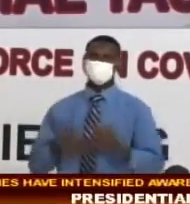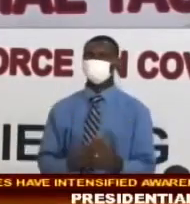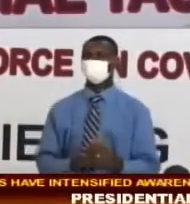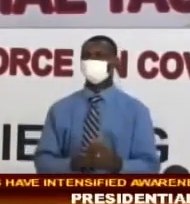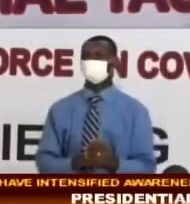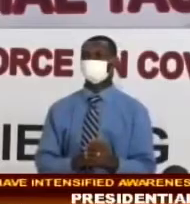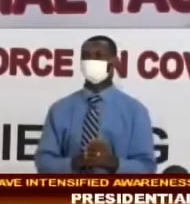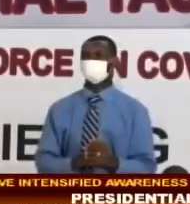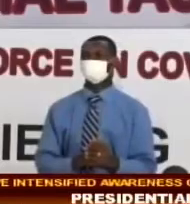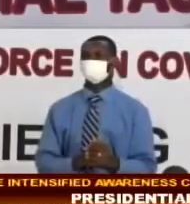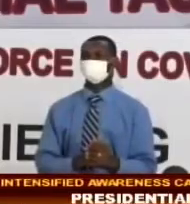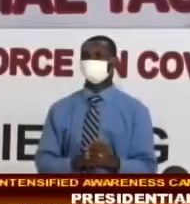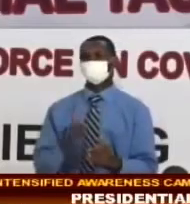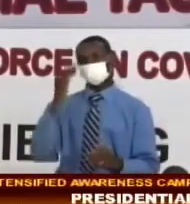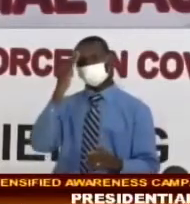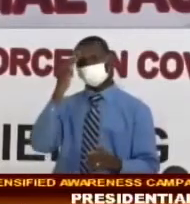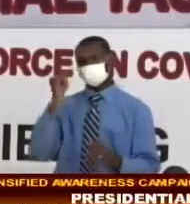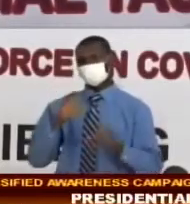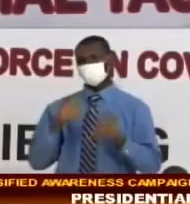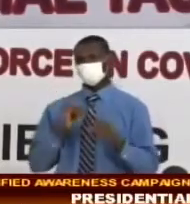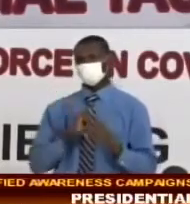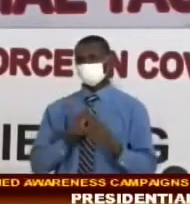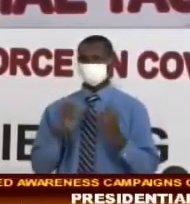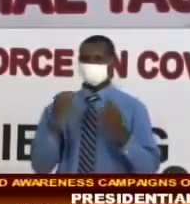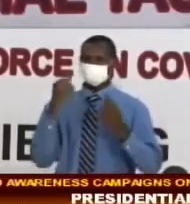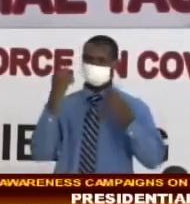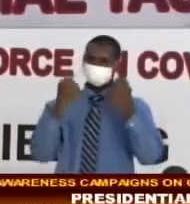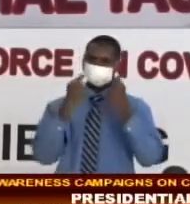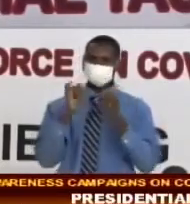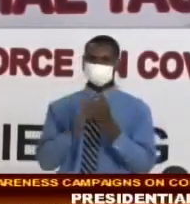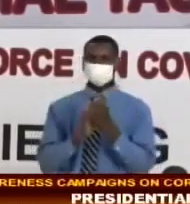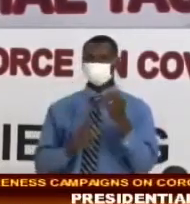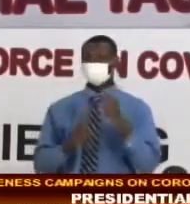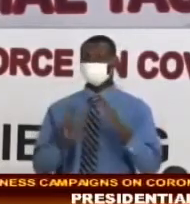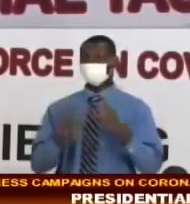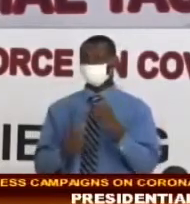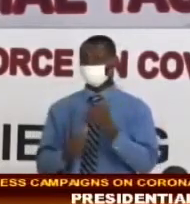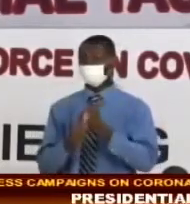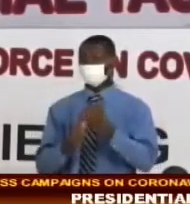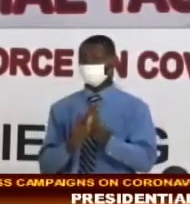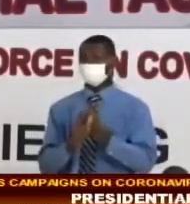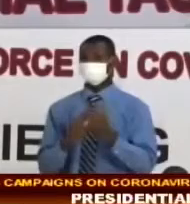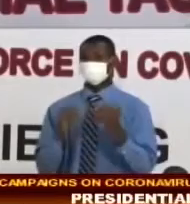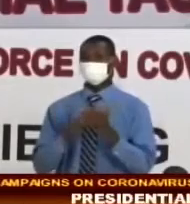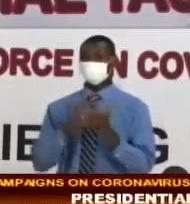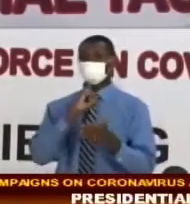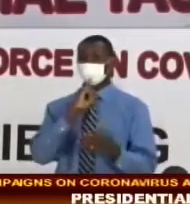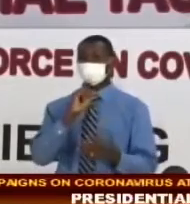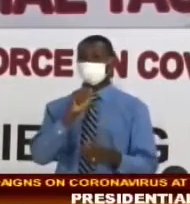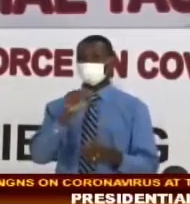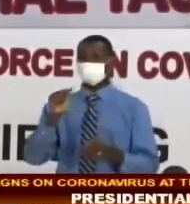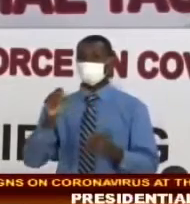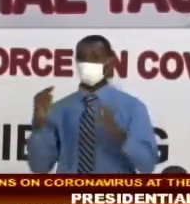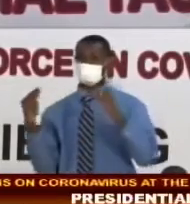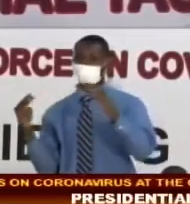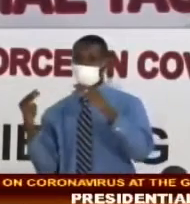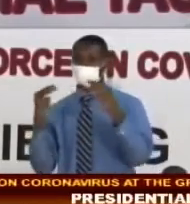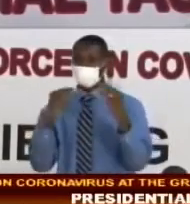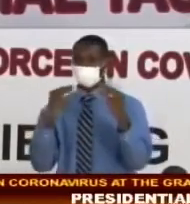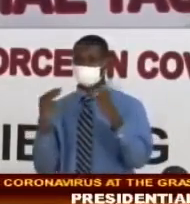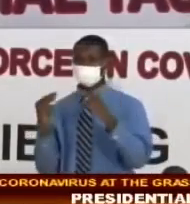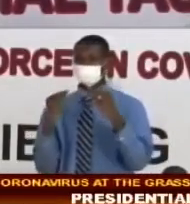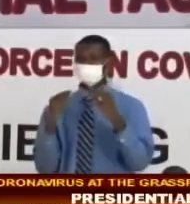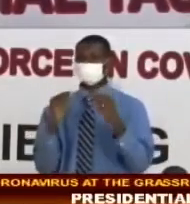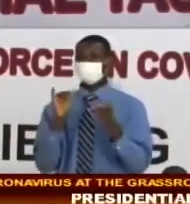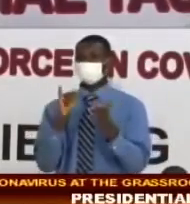Why do I consider it a very dangerous war? One, it is a war that can